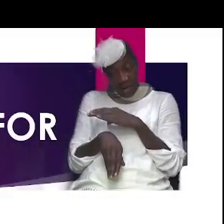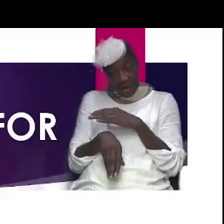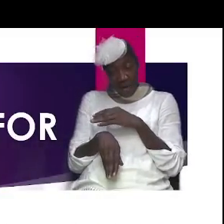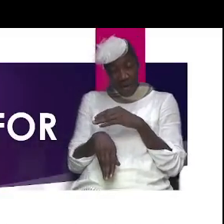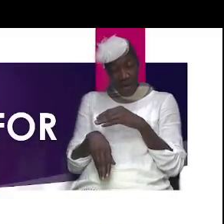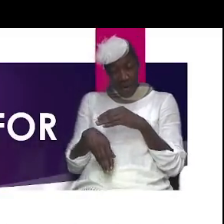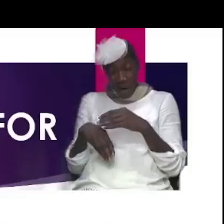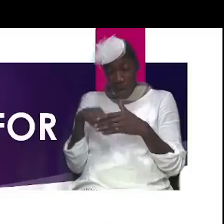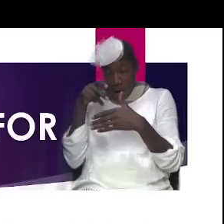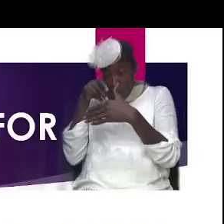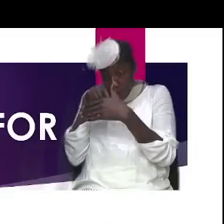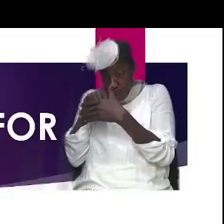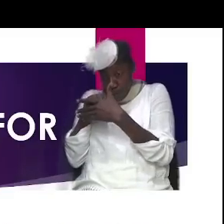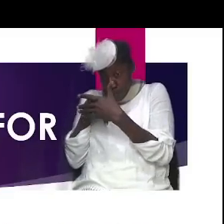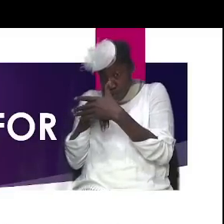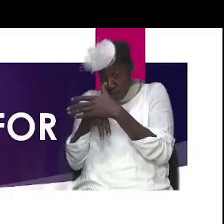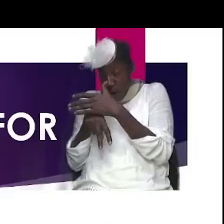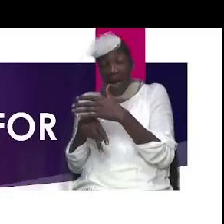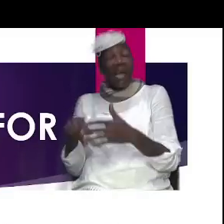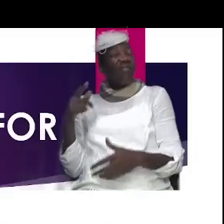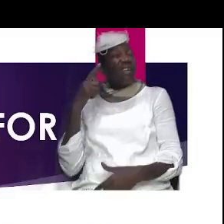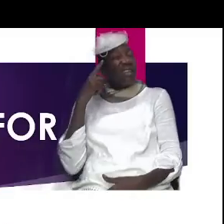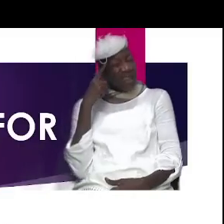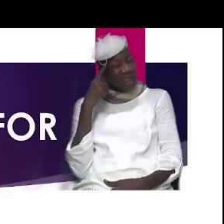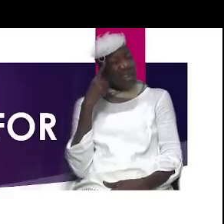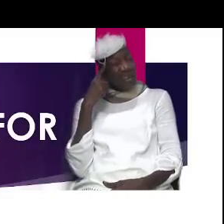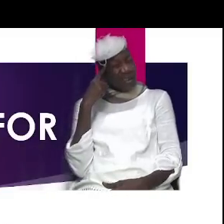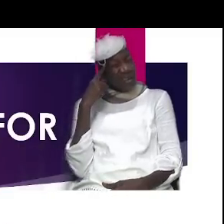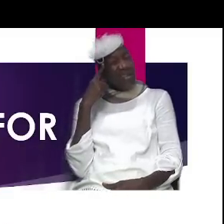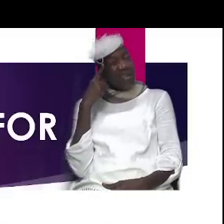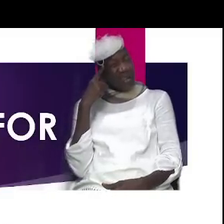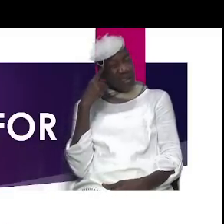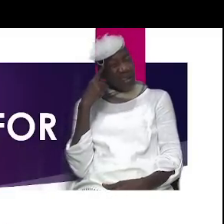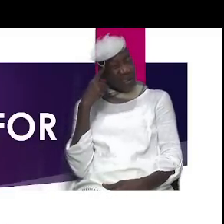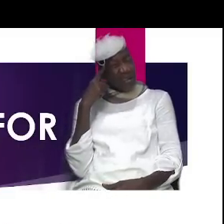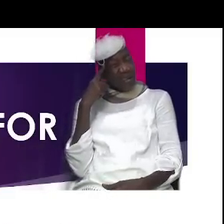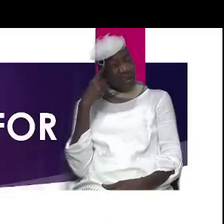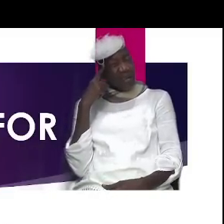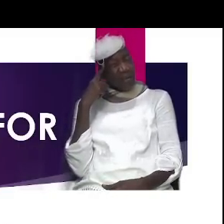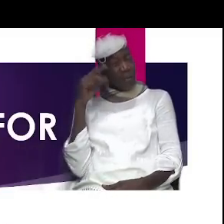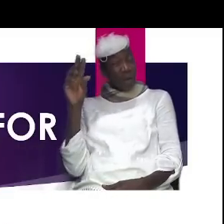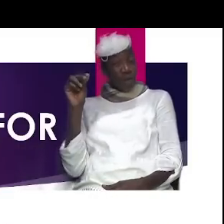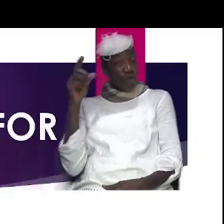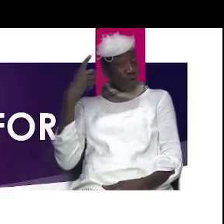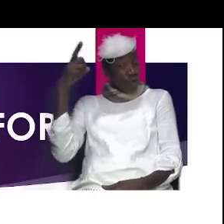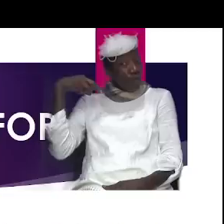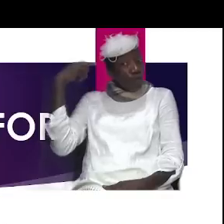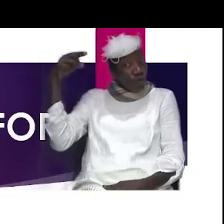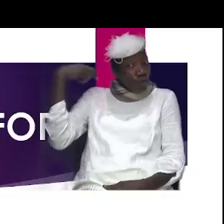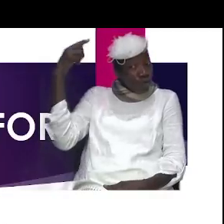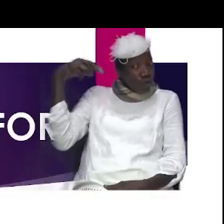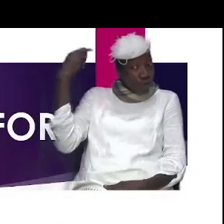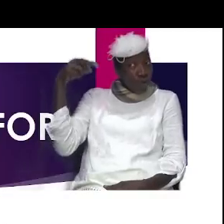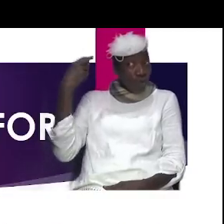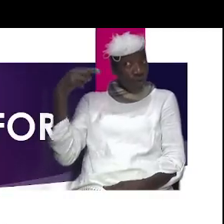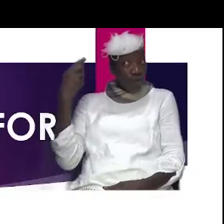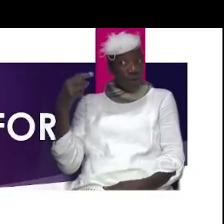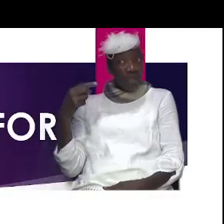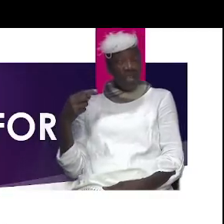thoughts. We have looked at these things before. And there is no doubt that it is going to be